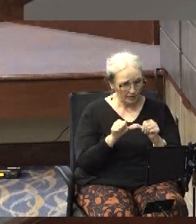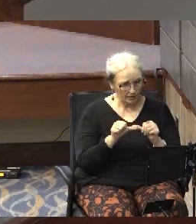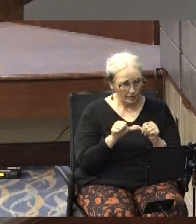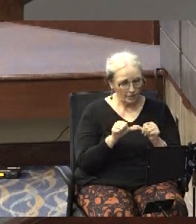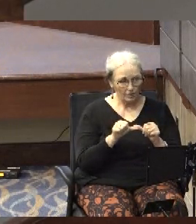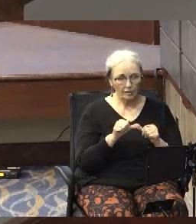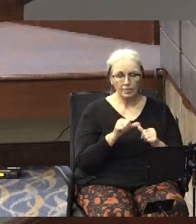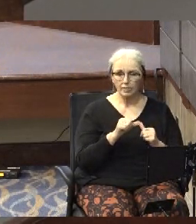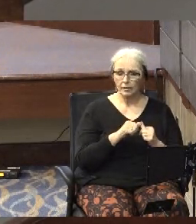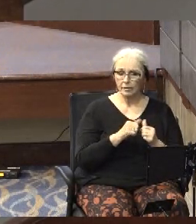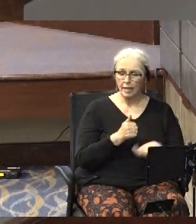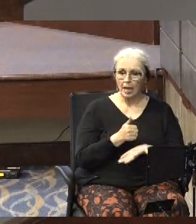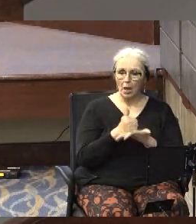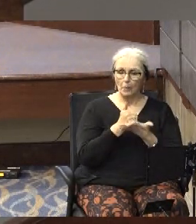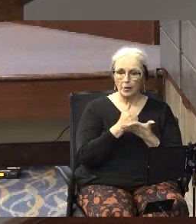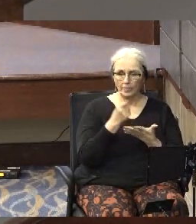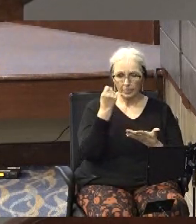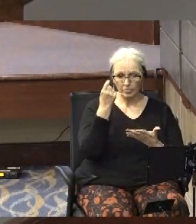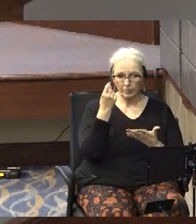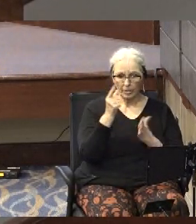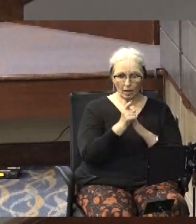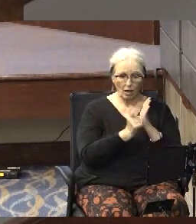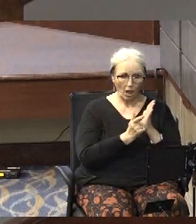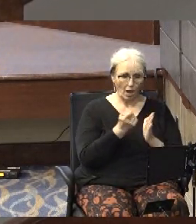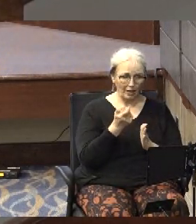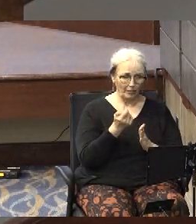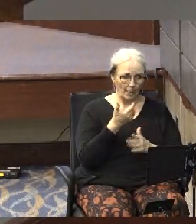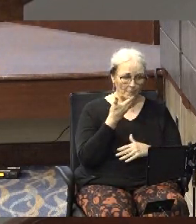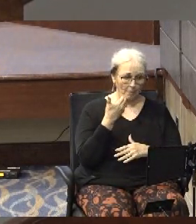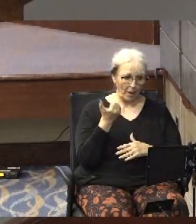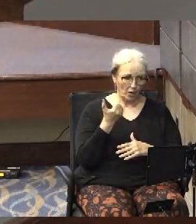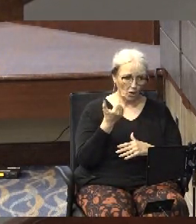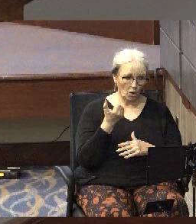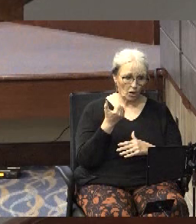So I can help him understand the law a little bit better and how things kind of work in like this.